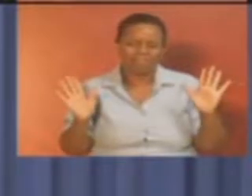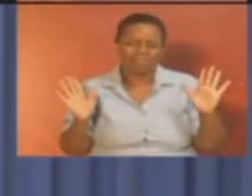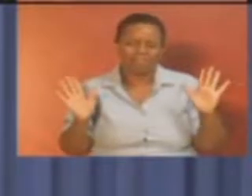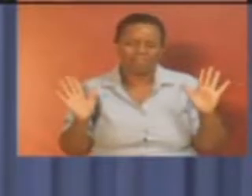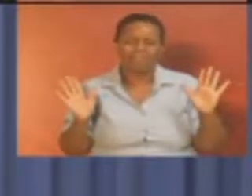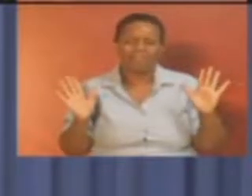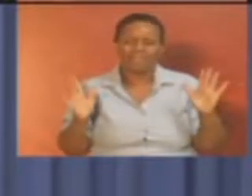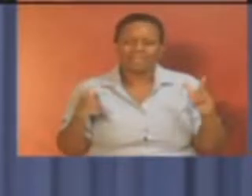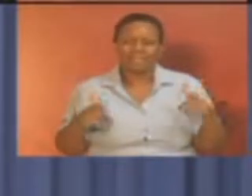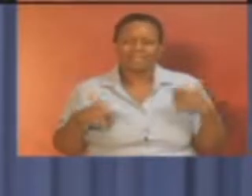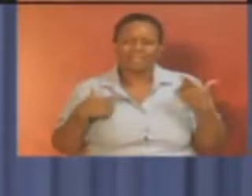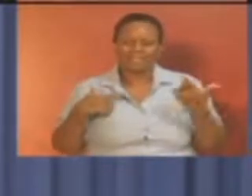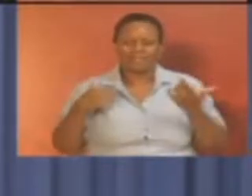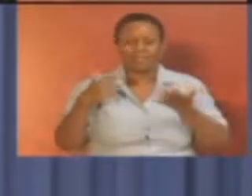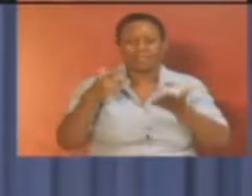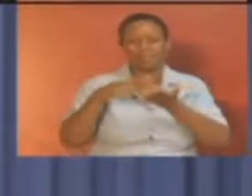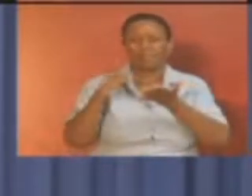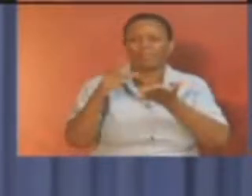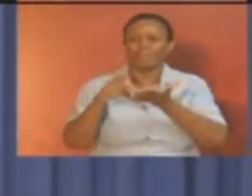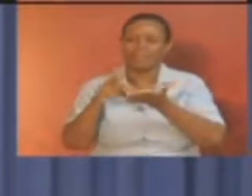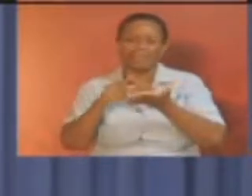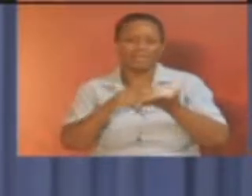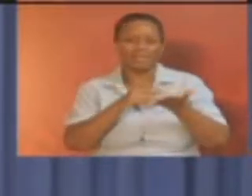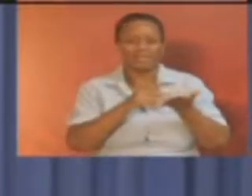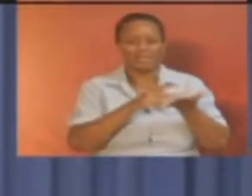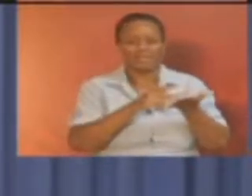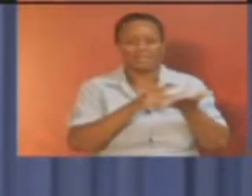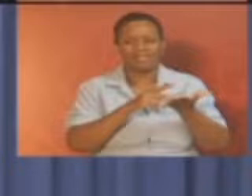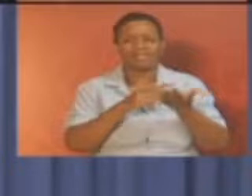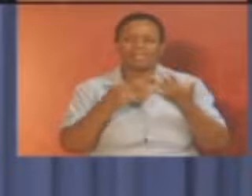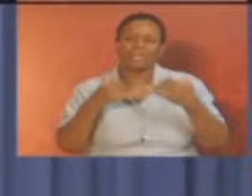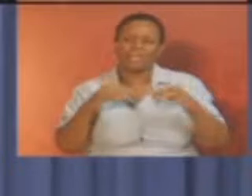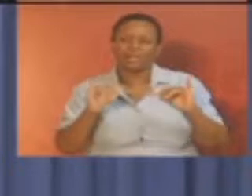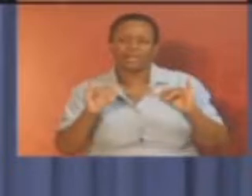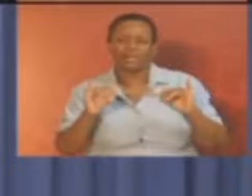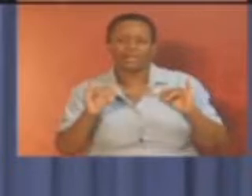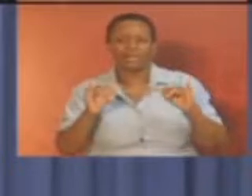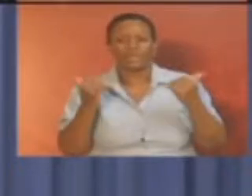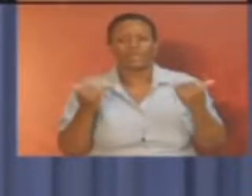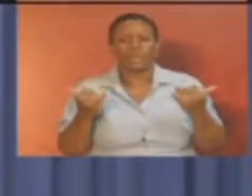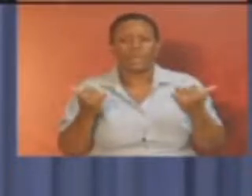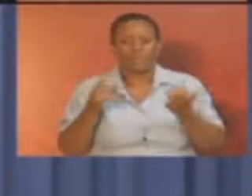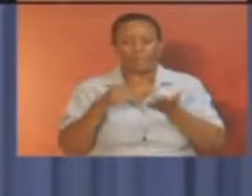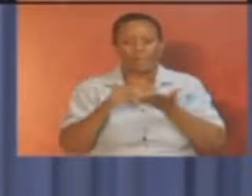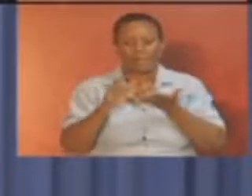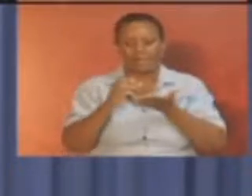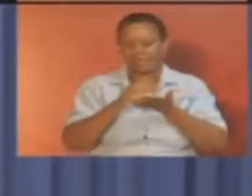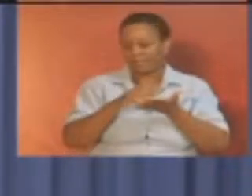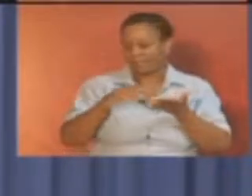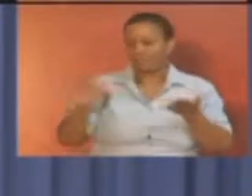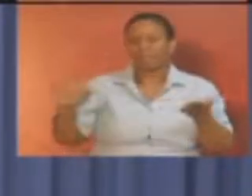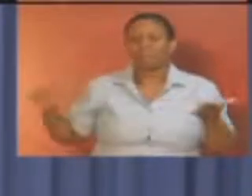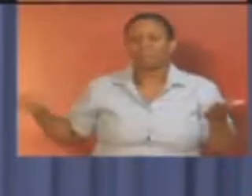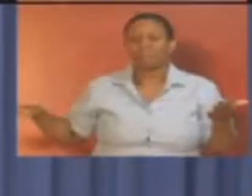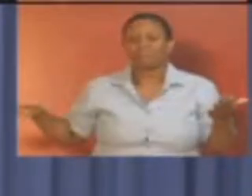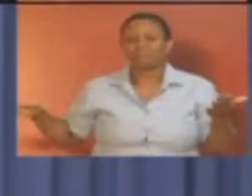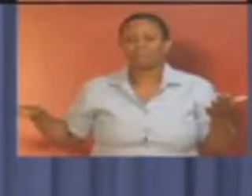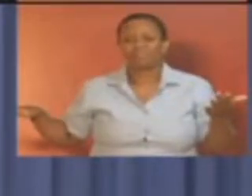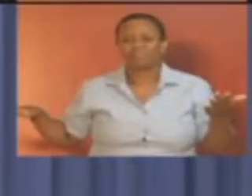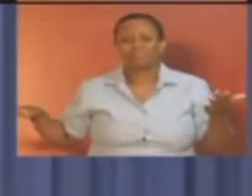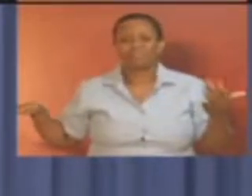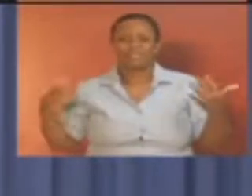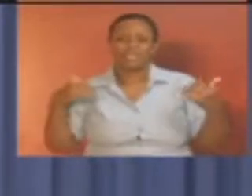to paycheck. So if you remove the paycheck, they don't have the ability to keep themselves going forward with